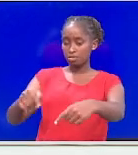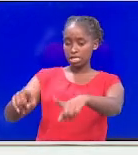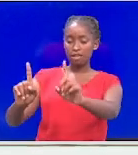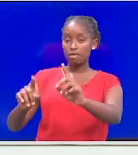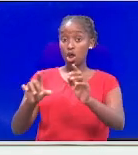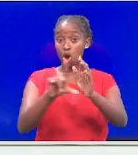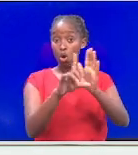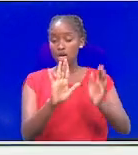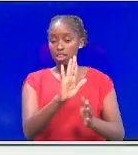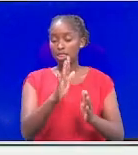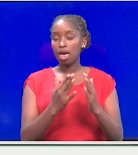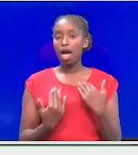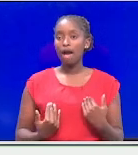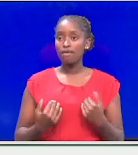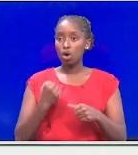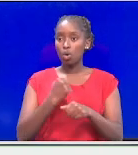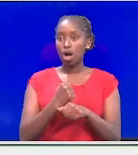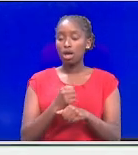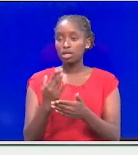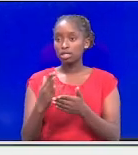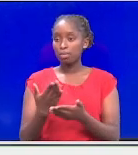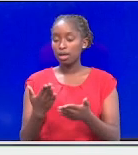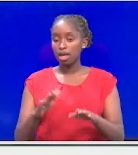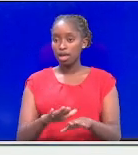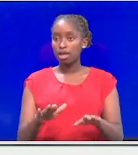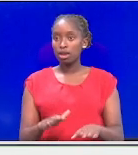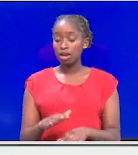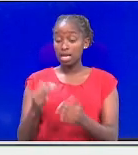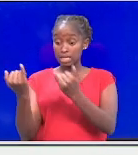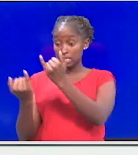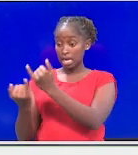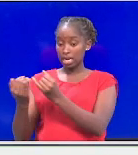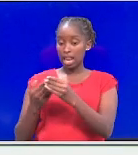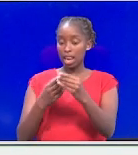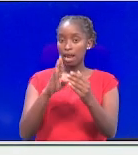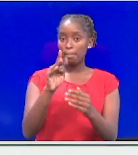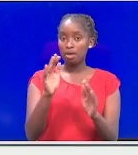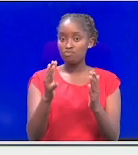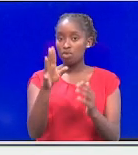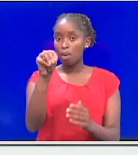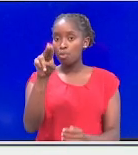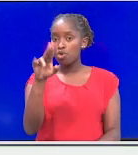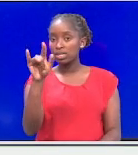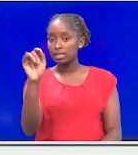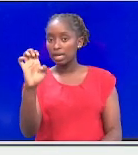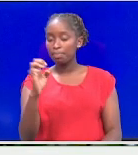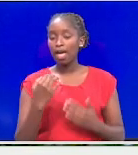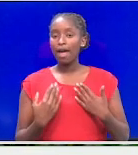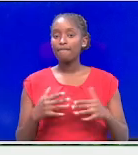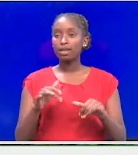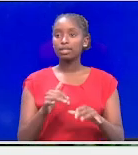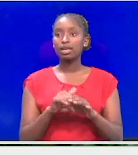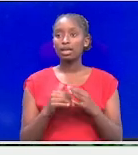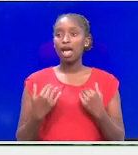working on some of the evidence. On Saturday, seasoned lawyers led by senior counsel Paul Mwite were holed up at Gachagua's current residence